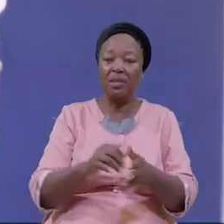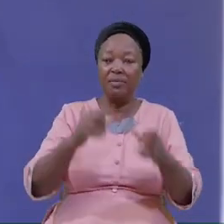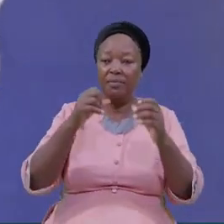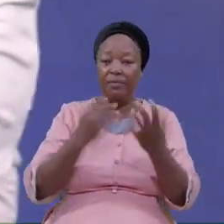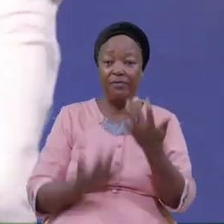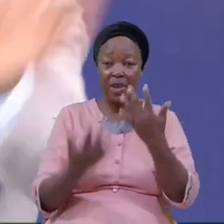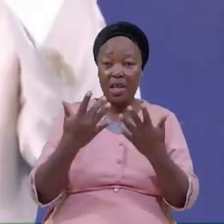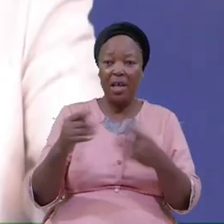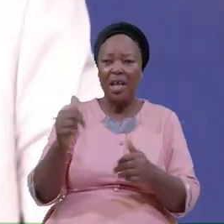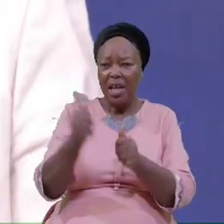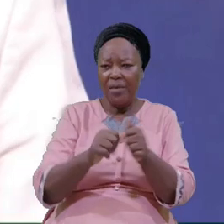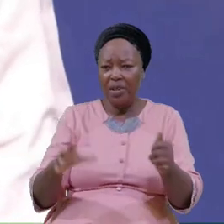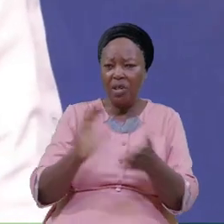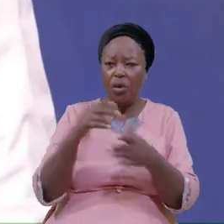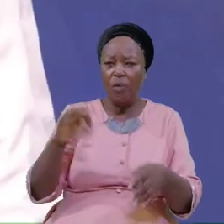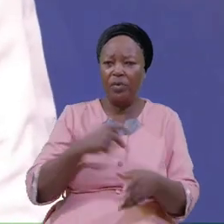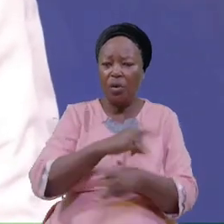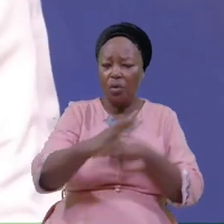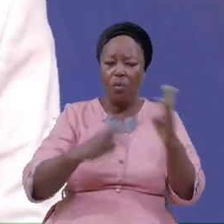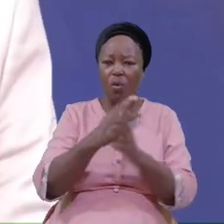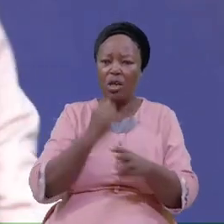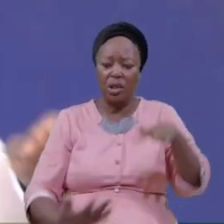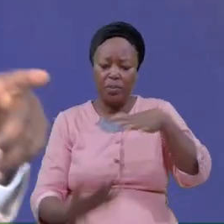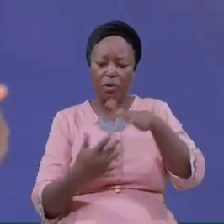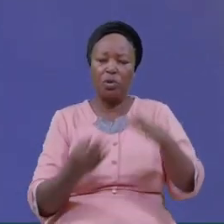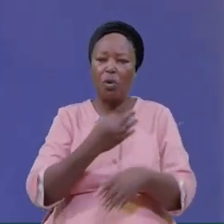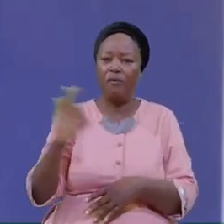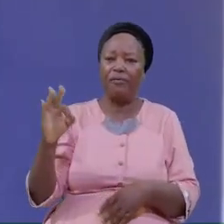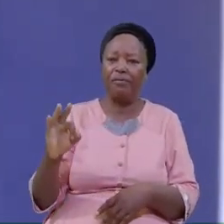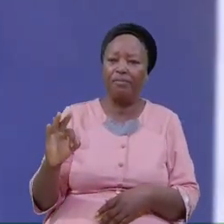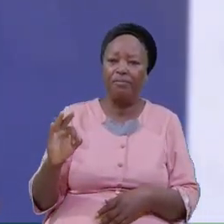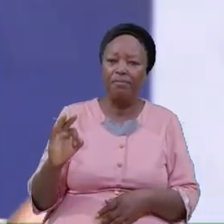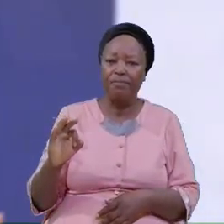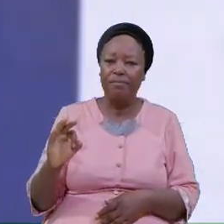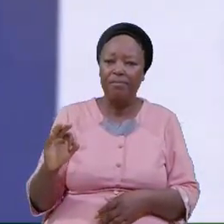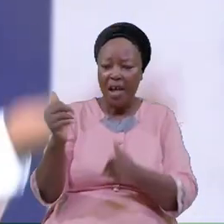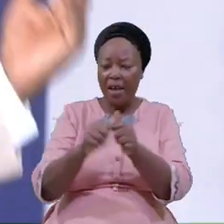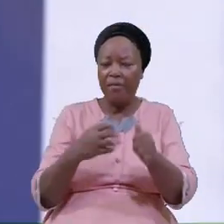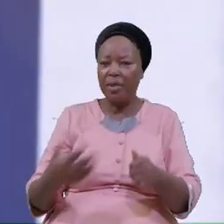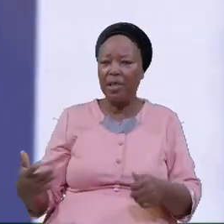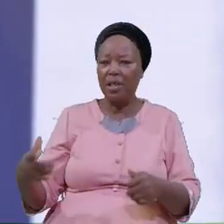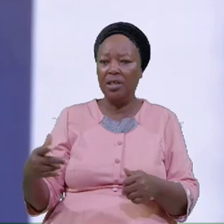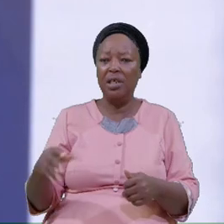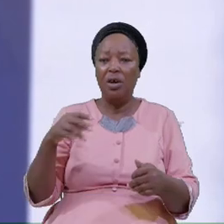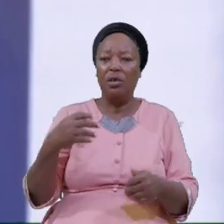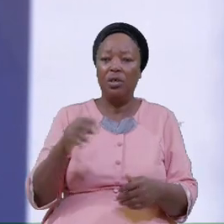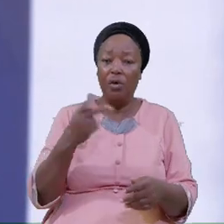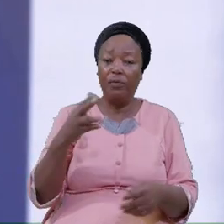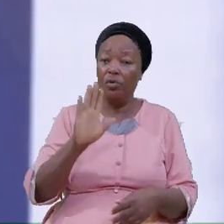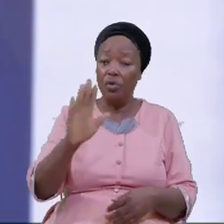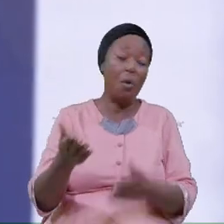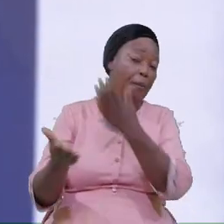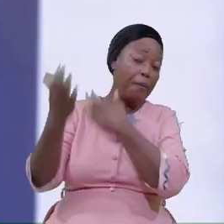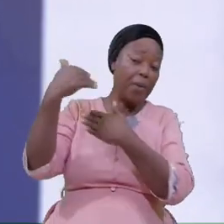the world is burnt up. Tout ce qui est du monde est brûlé. Everything of your past weakness is burnt up. Et tout ce qui est de